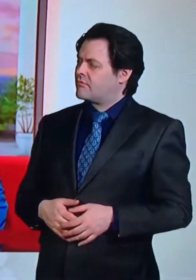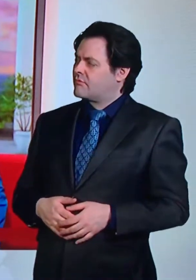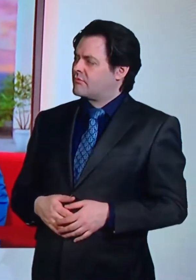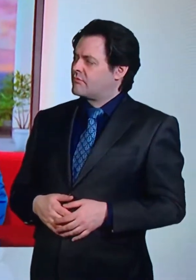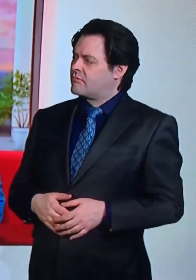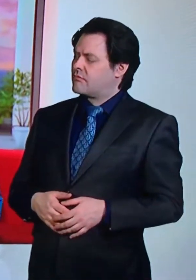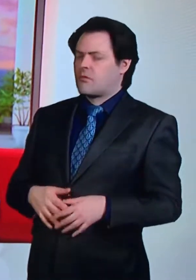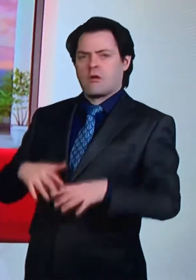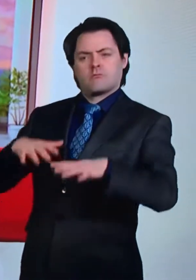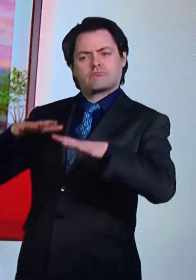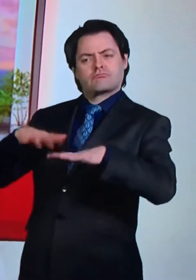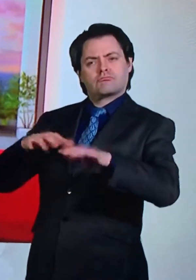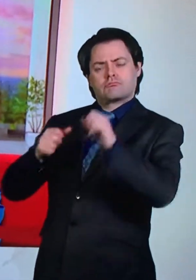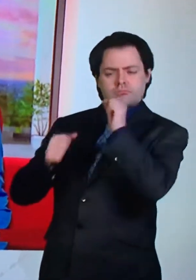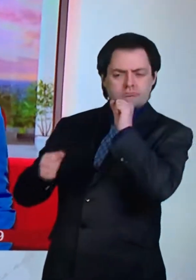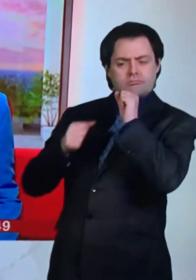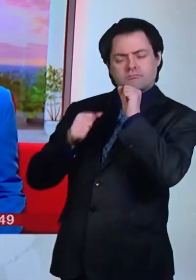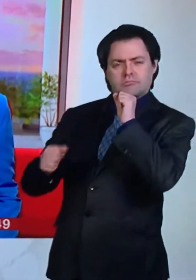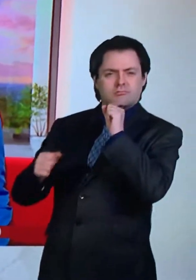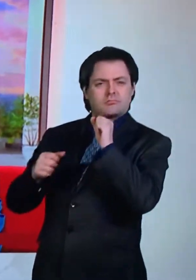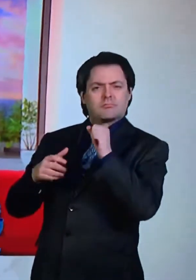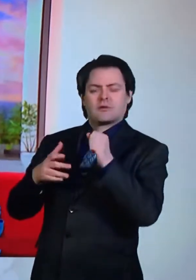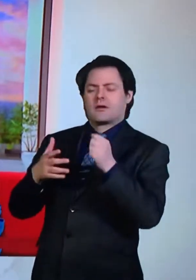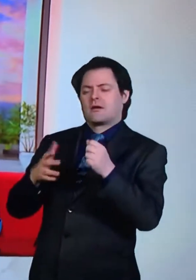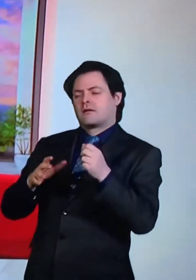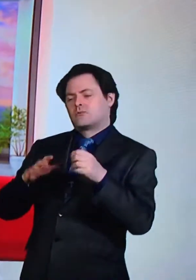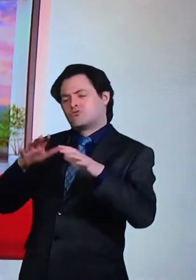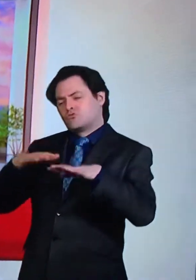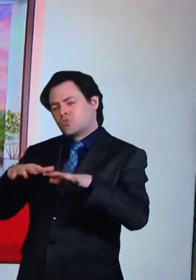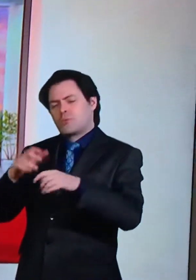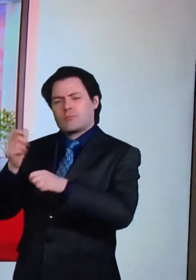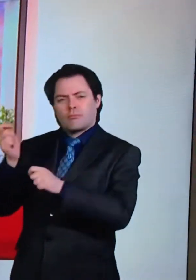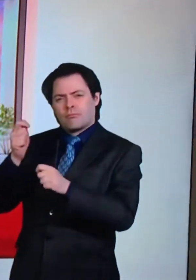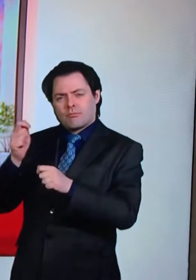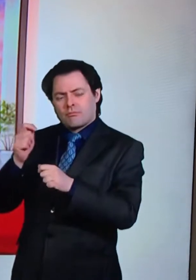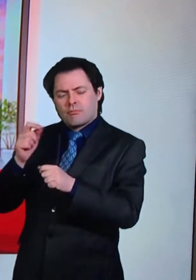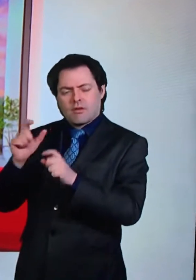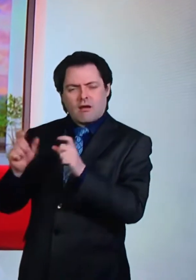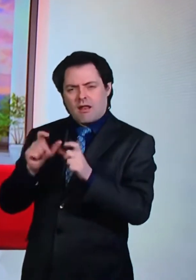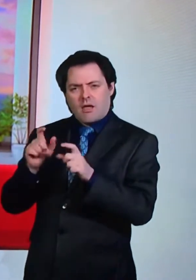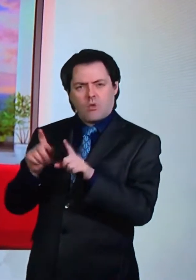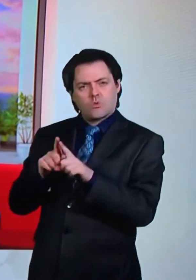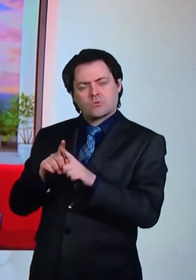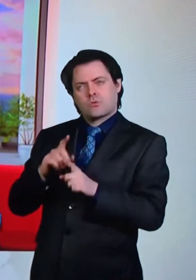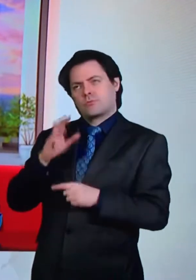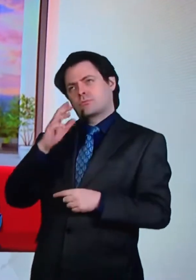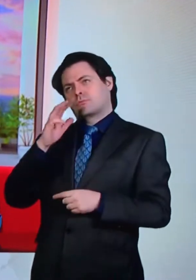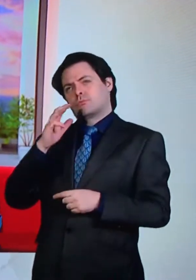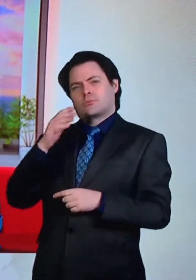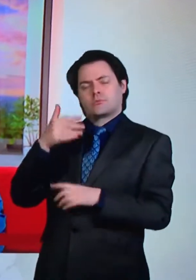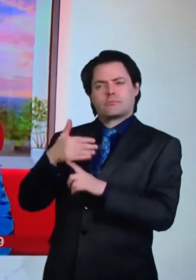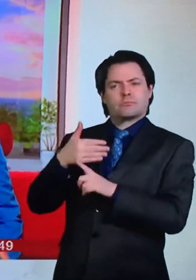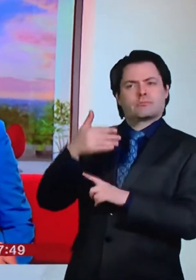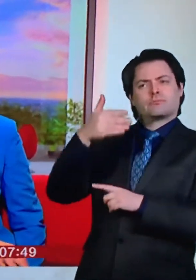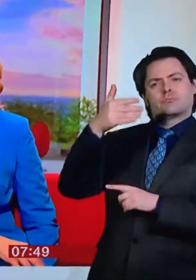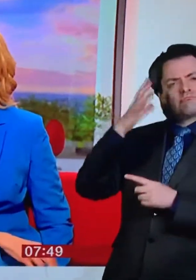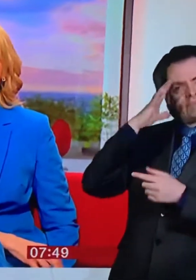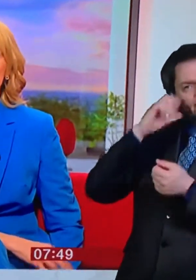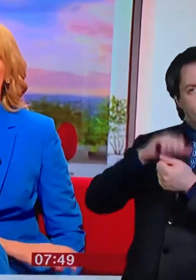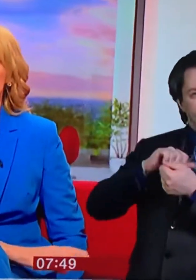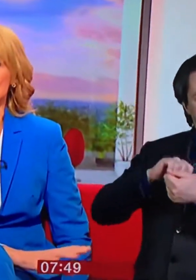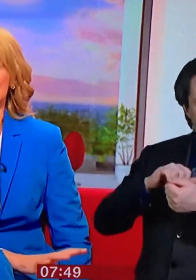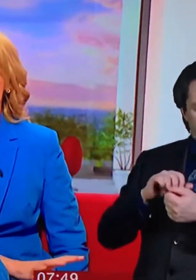criticism of the marching bands at Trooping for the Colour to the haunting strains of the solo bugle playing The Last Post. The soundtrack to Britain's military history